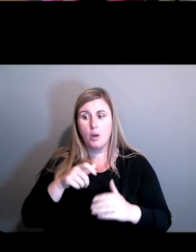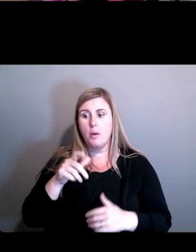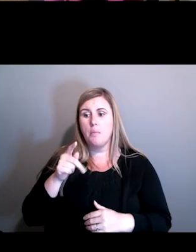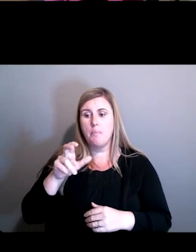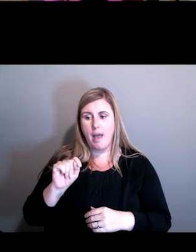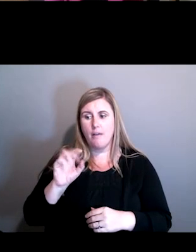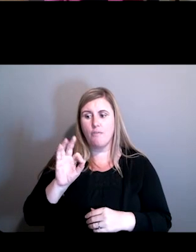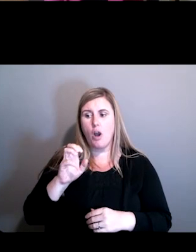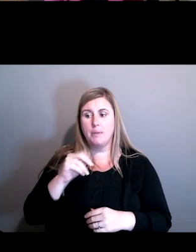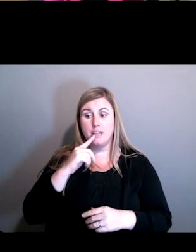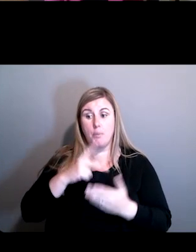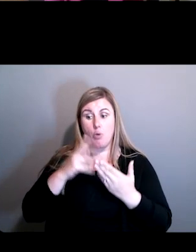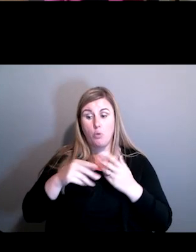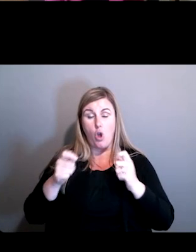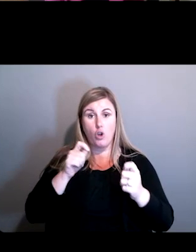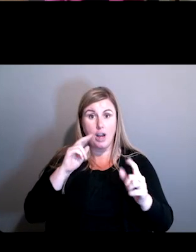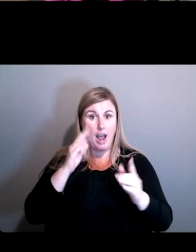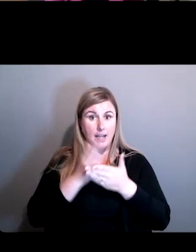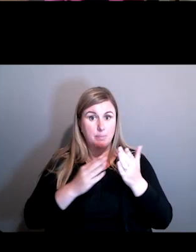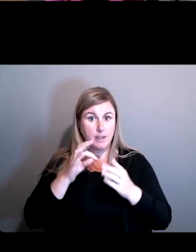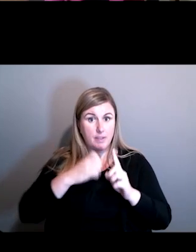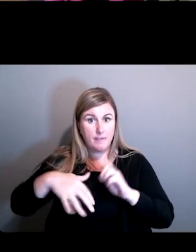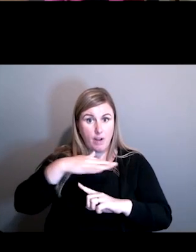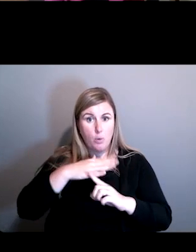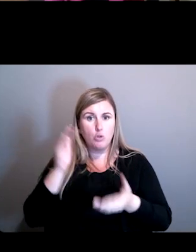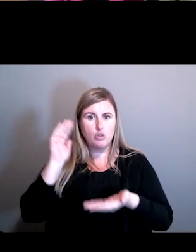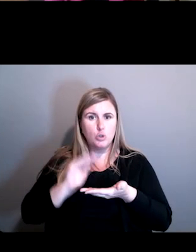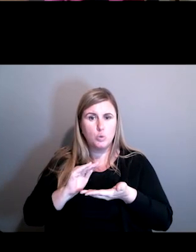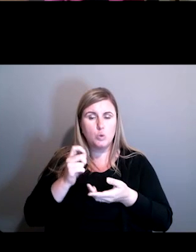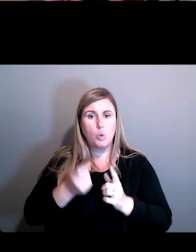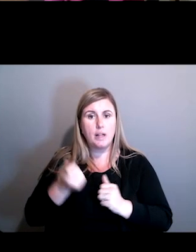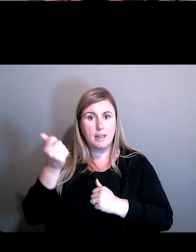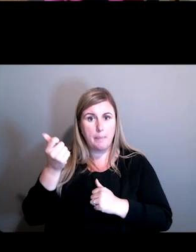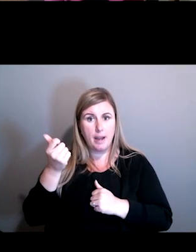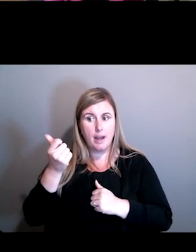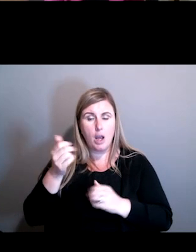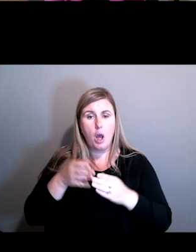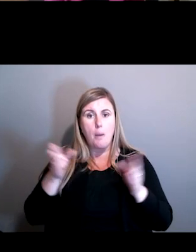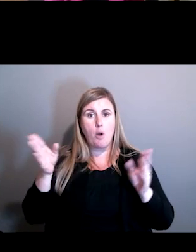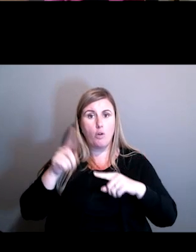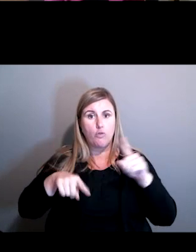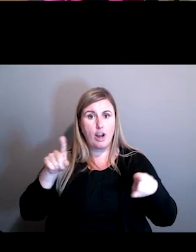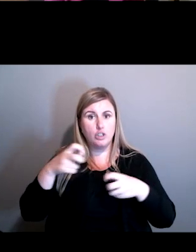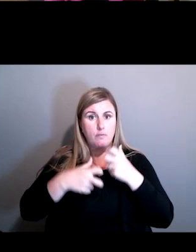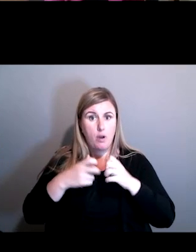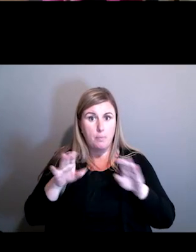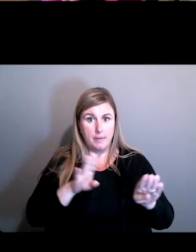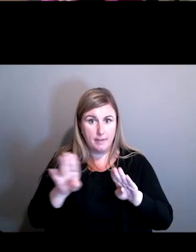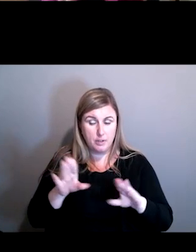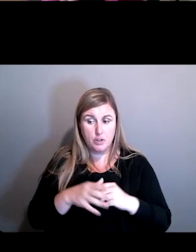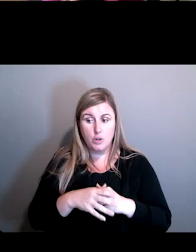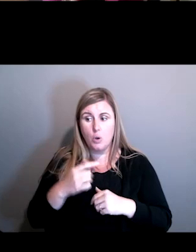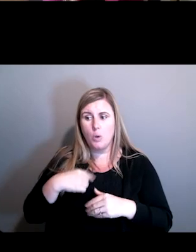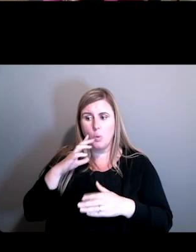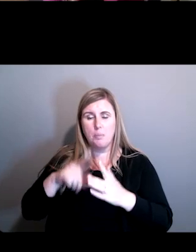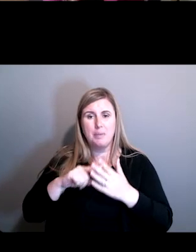Fryman stated programs that alter aspects of the environment, reduce or eliminate a broad range of problem behavior. We